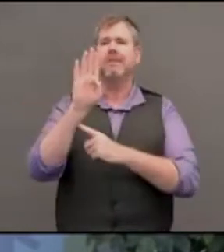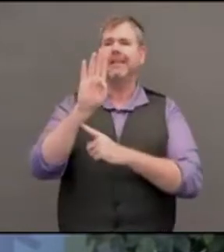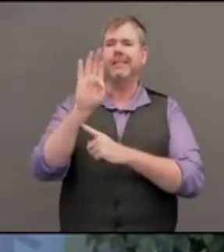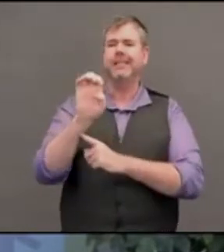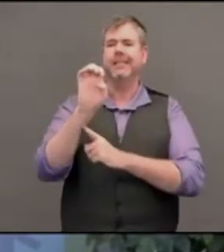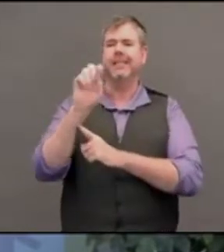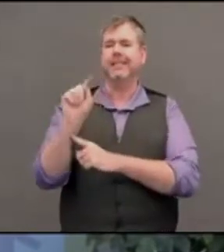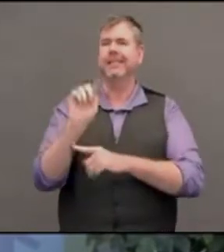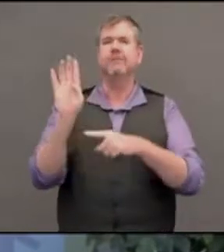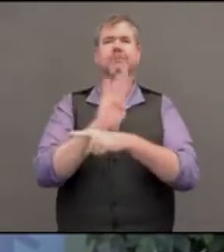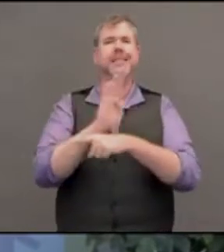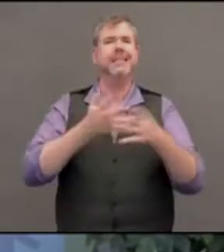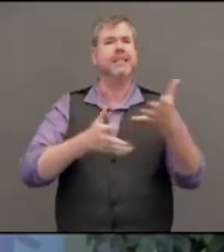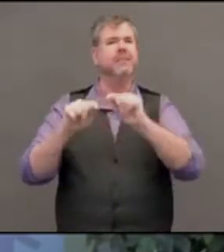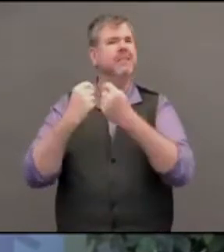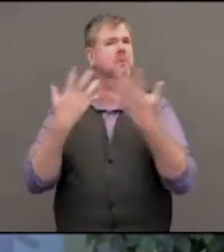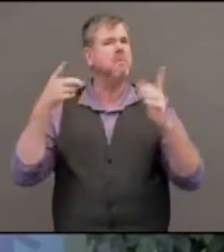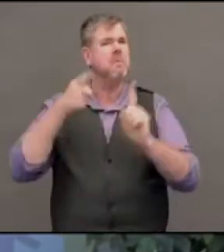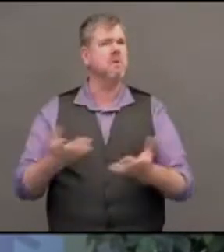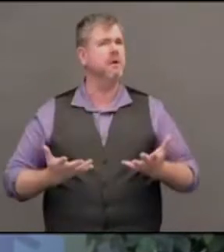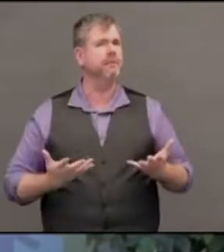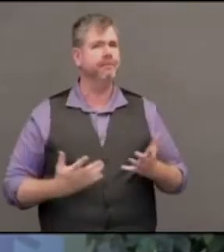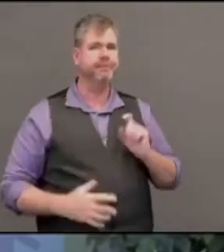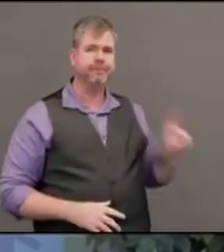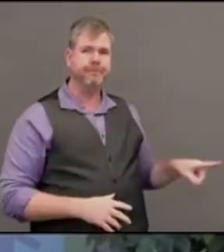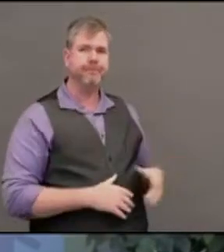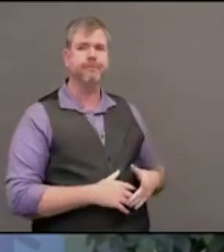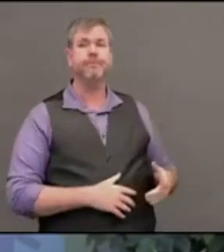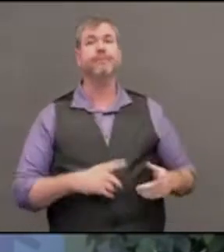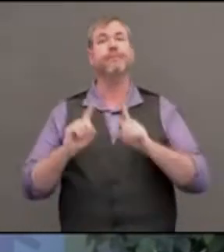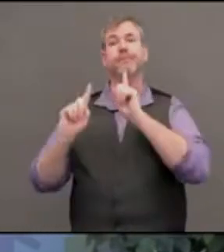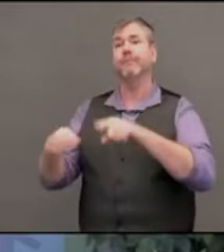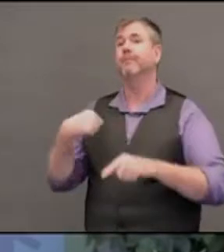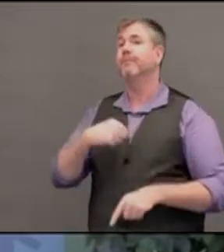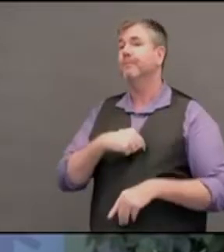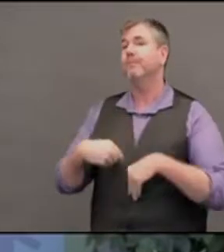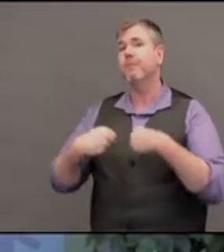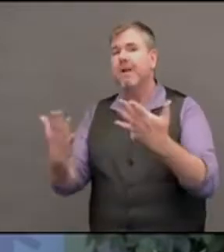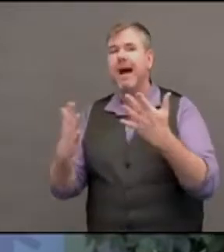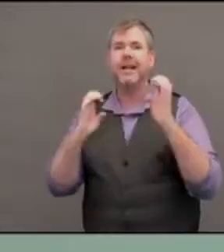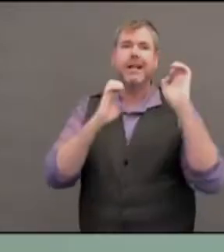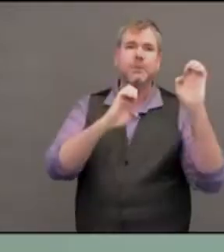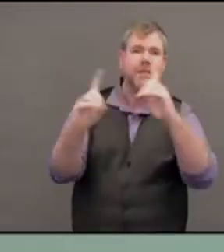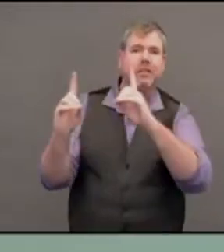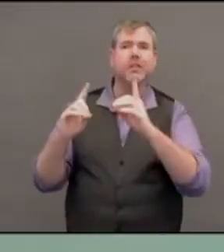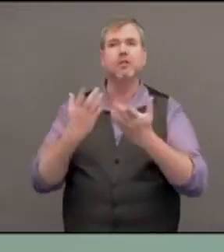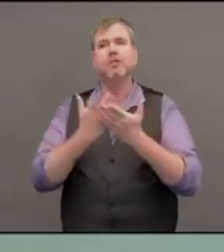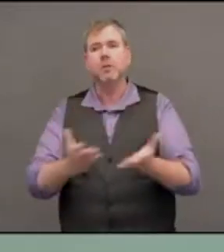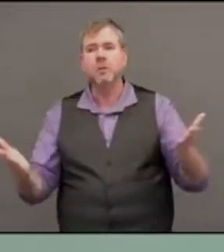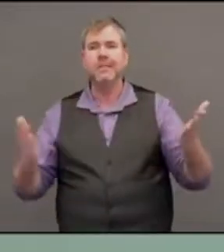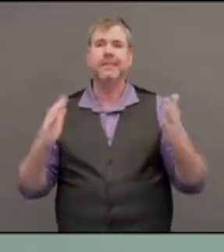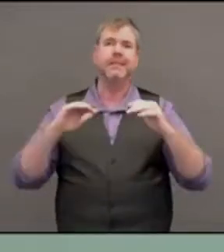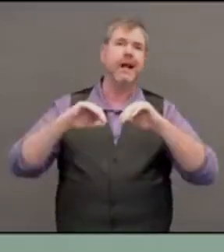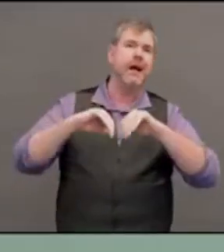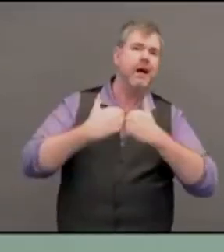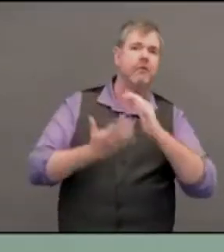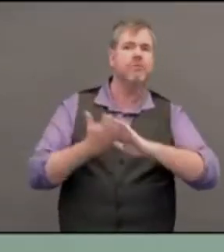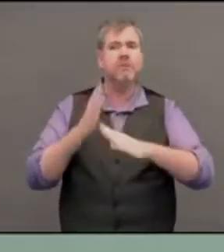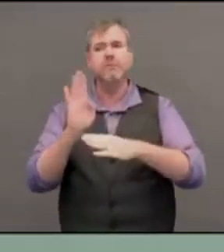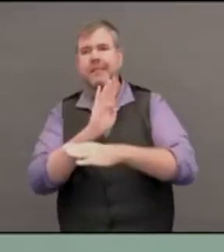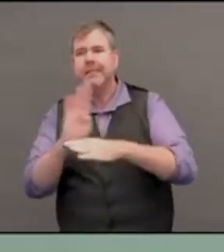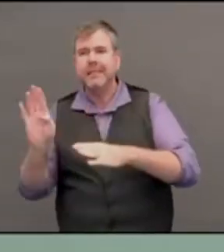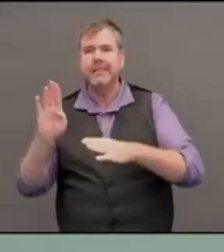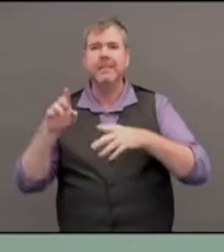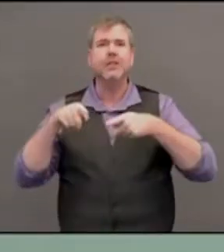resources for businesses in regards to the pandemic, and how to run their business during this time. We understand that things, the public health order